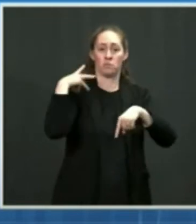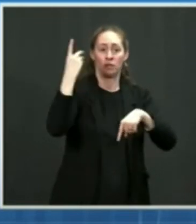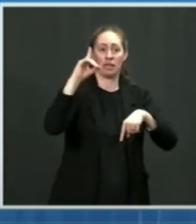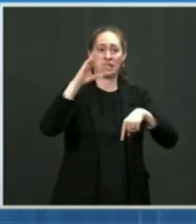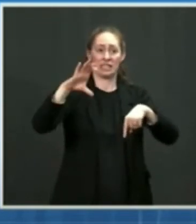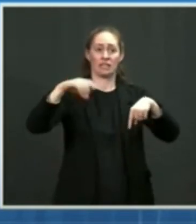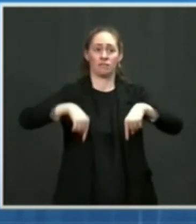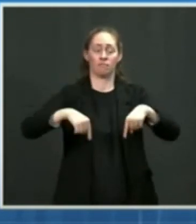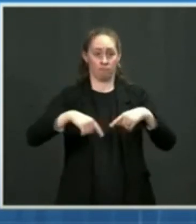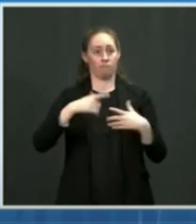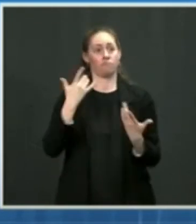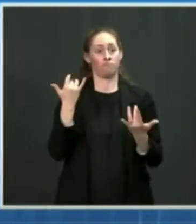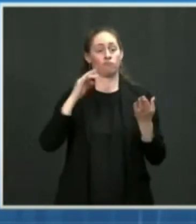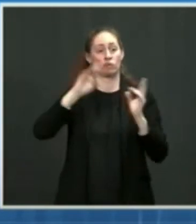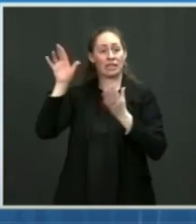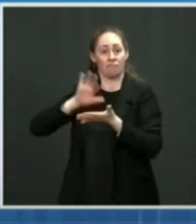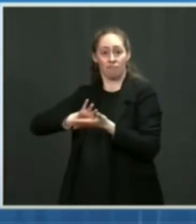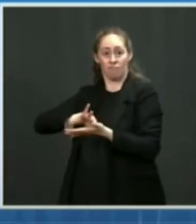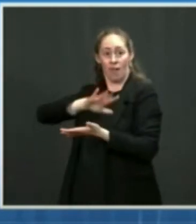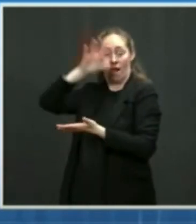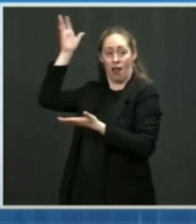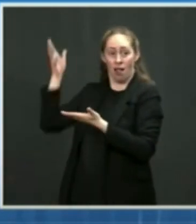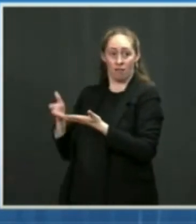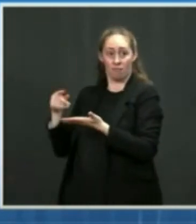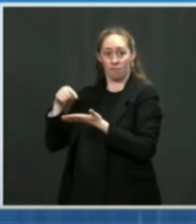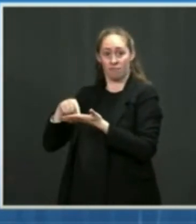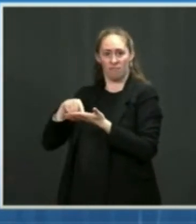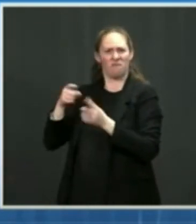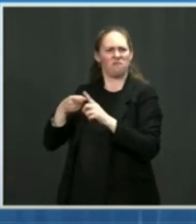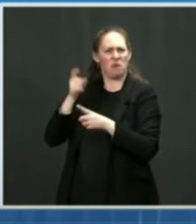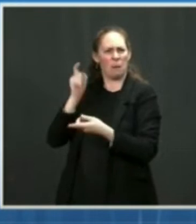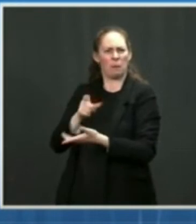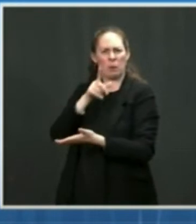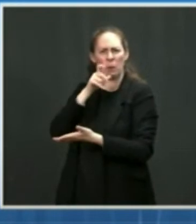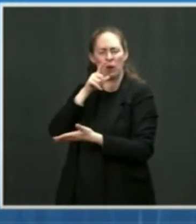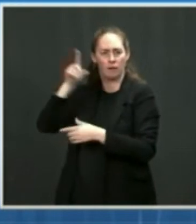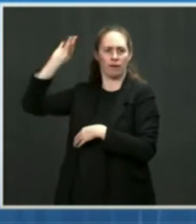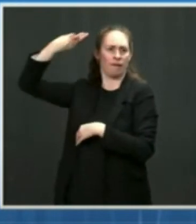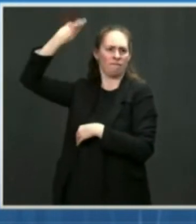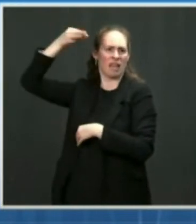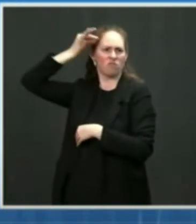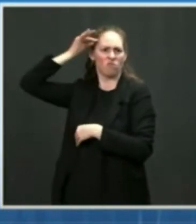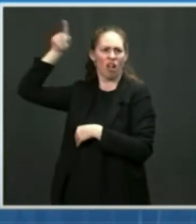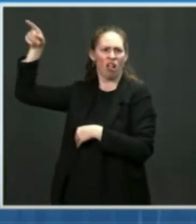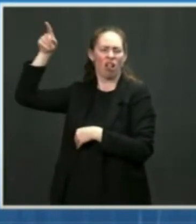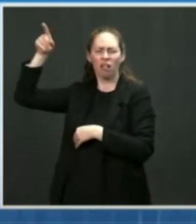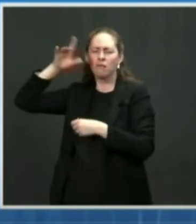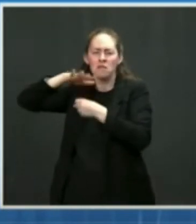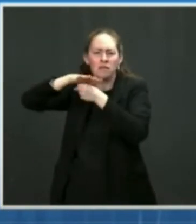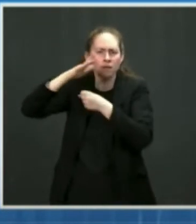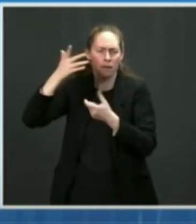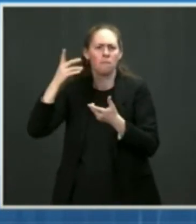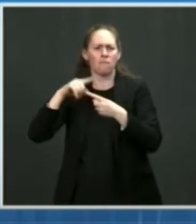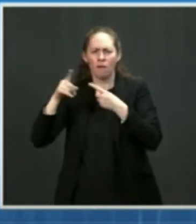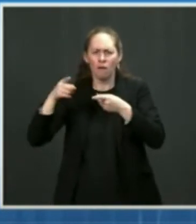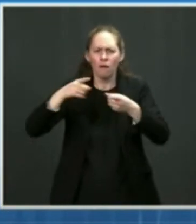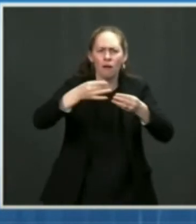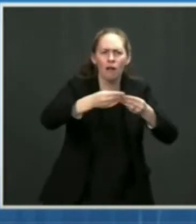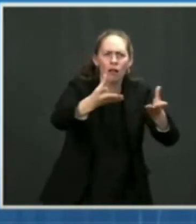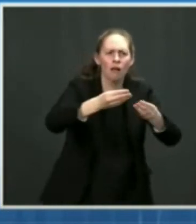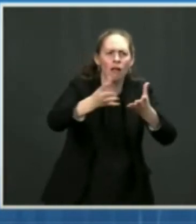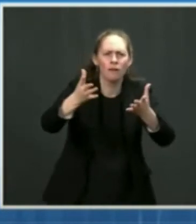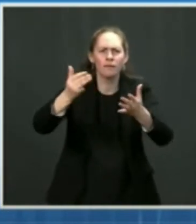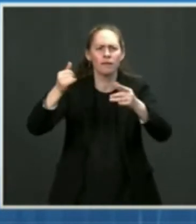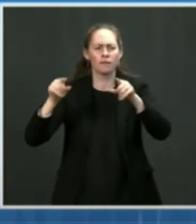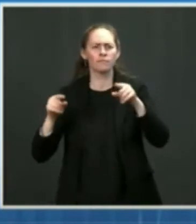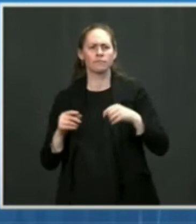doses are supposed to be dumped into a federal system or a local system, and the pharmacies are being told